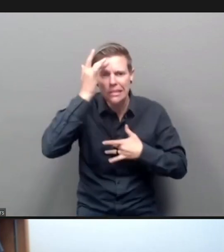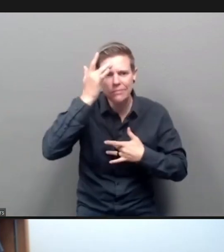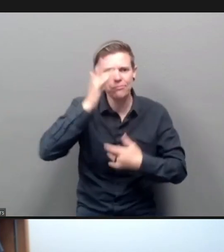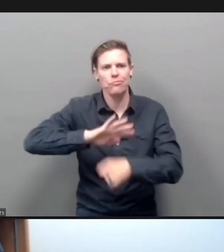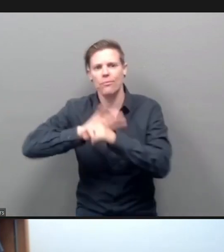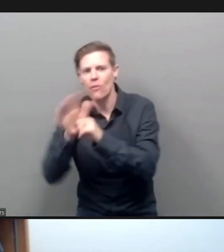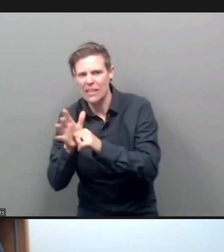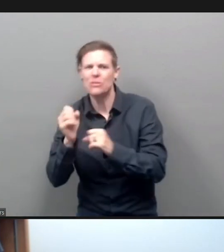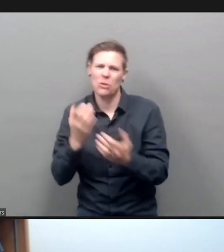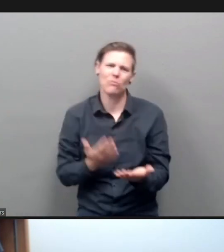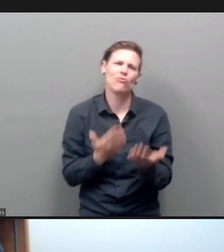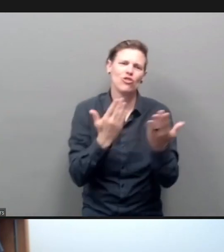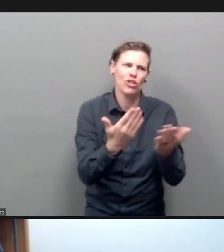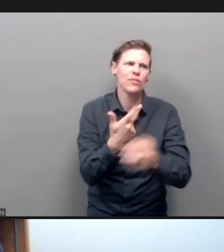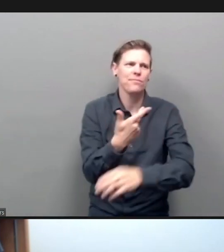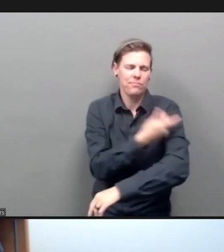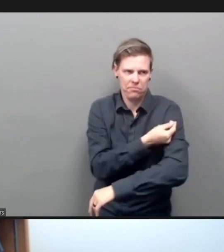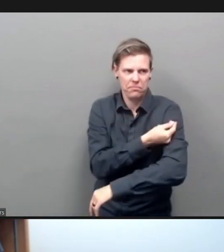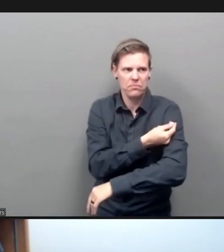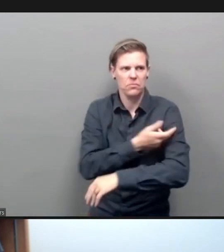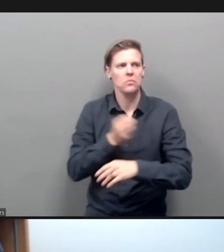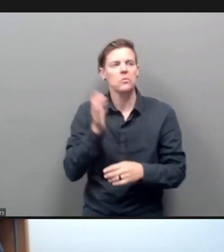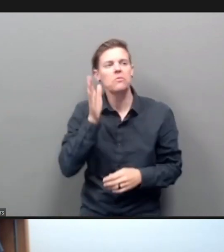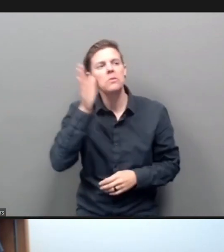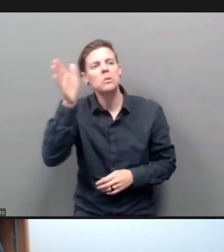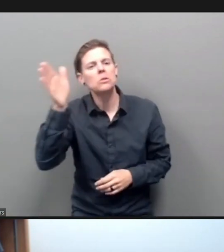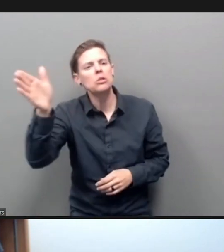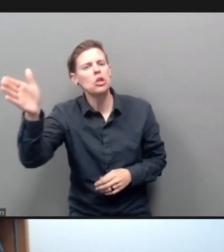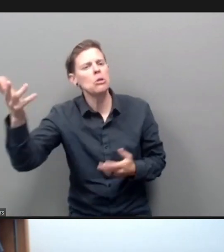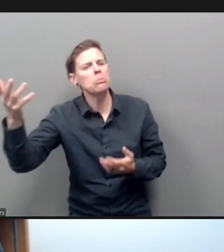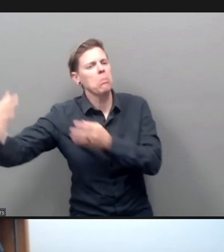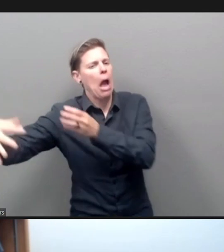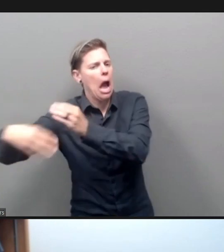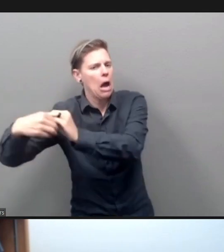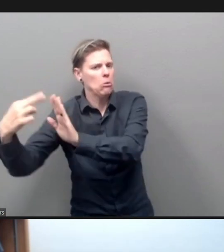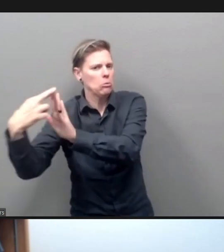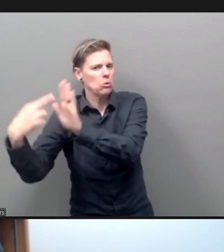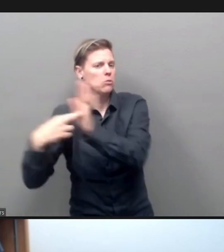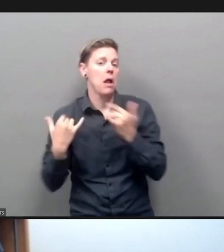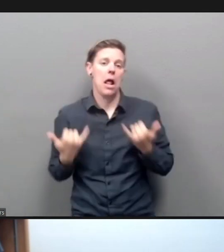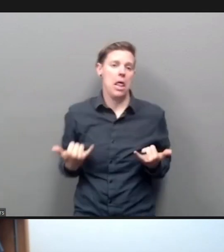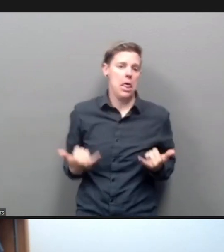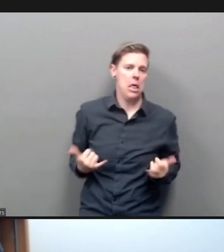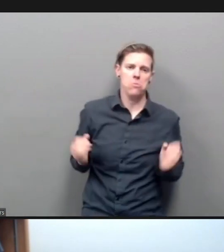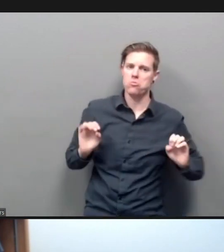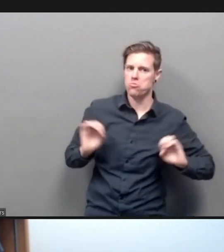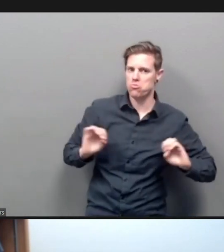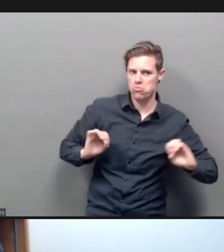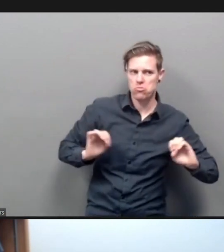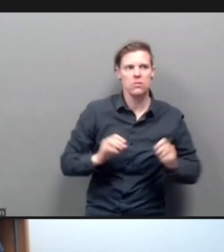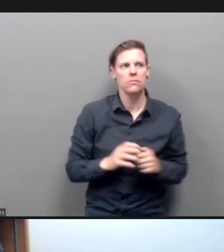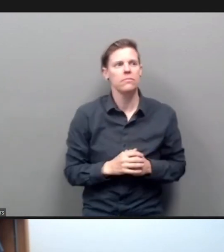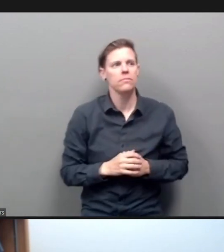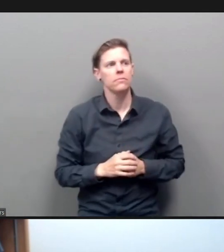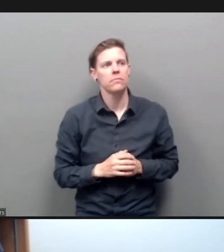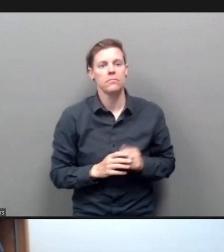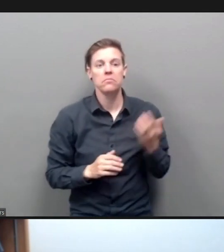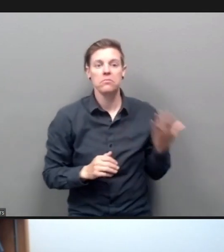be in the future, but not right now. Yeah, and I would just add that I think someone asked me this question